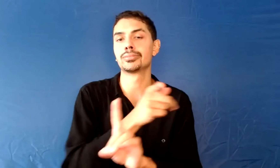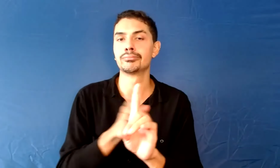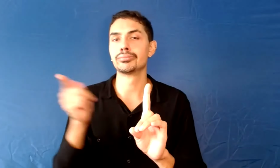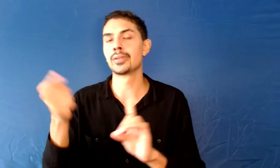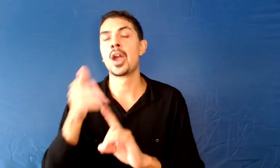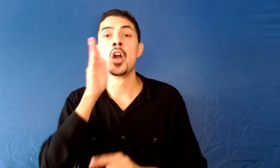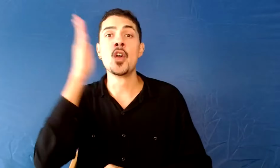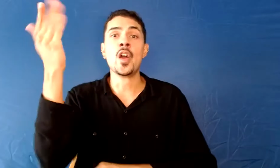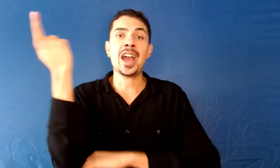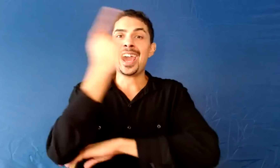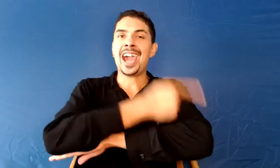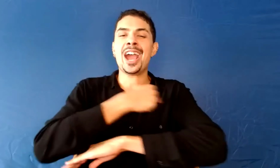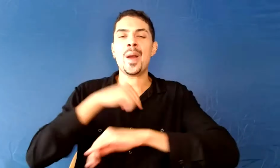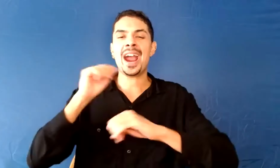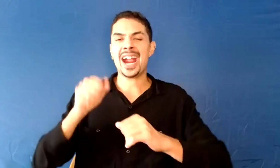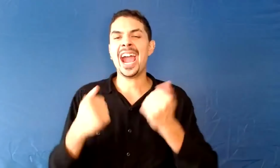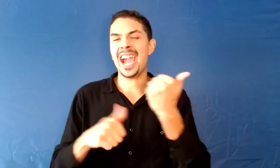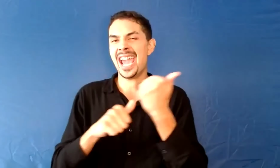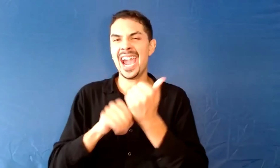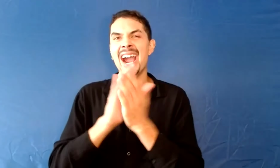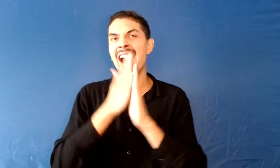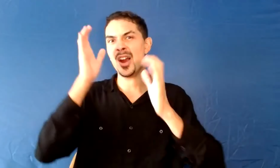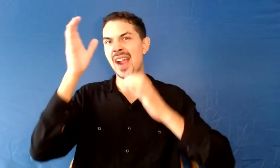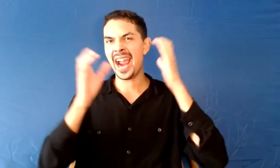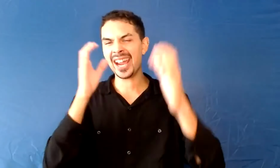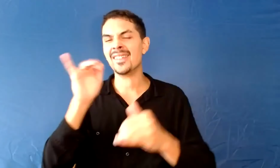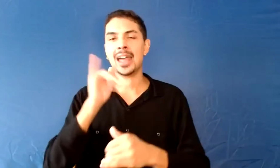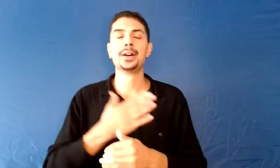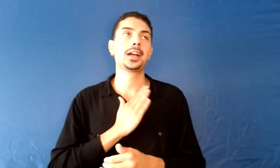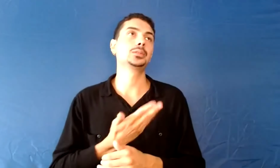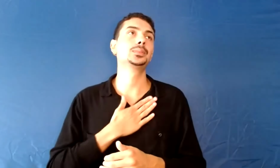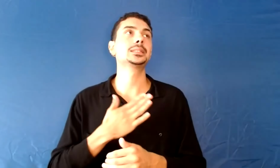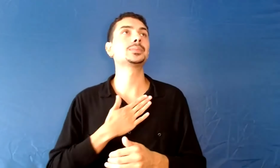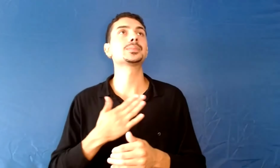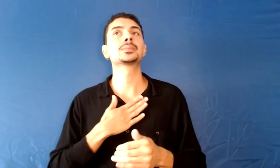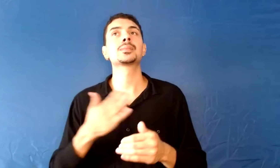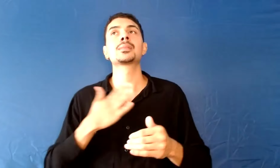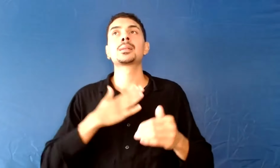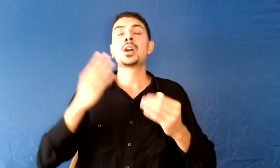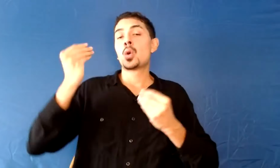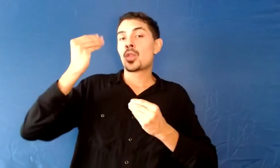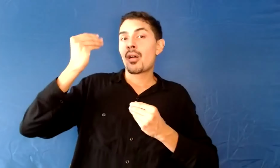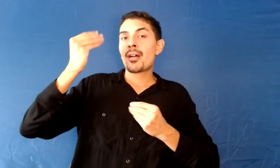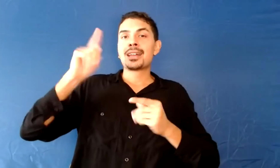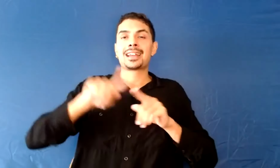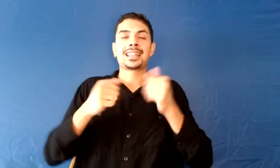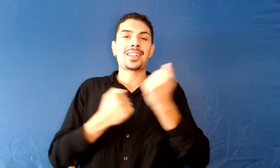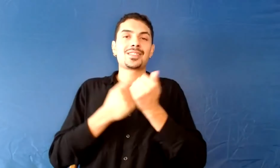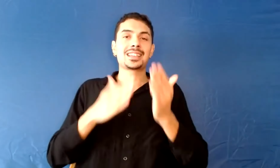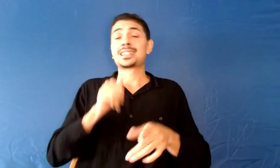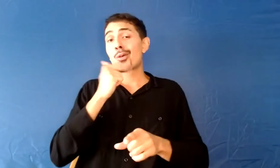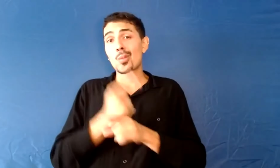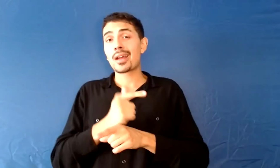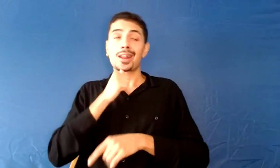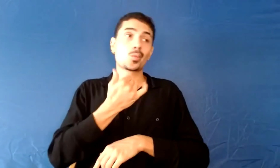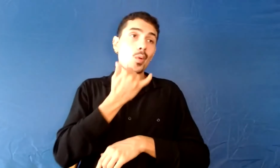assist being creative like that. So those are just my own thoughts as an advocate. It's not right. It's not